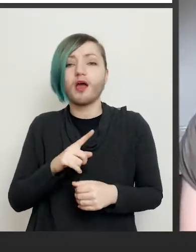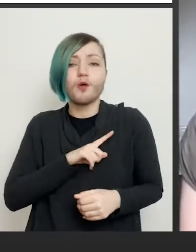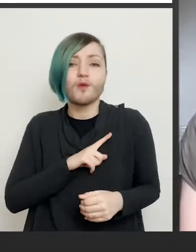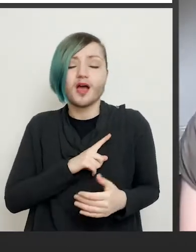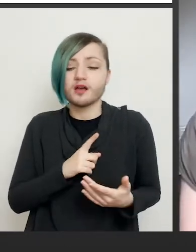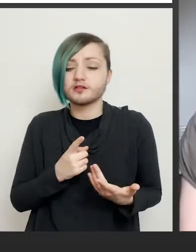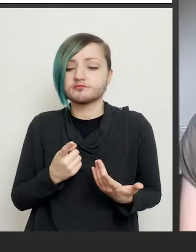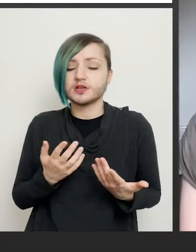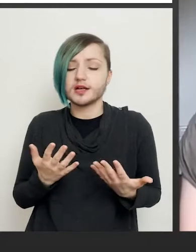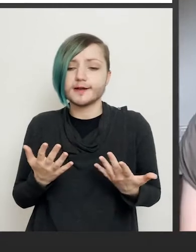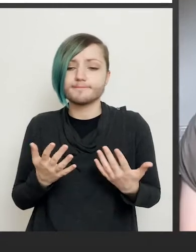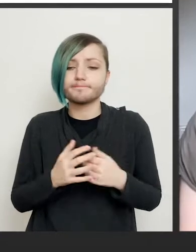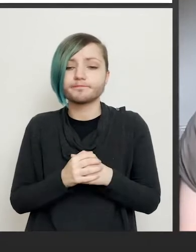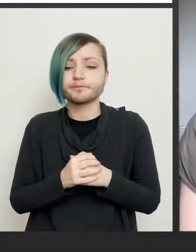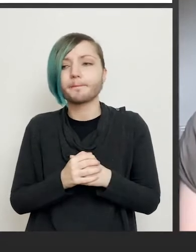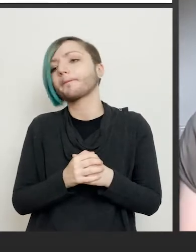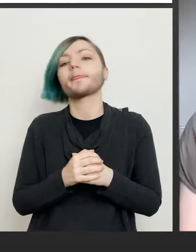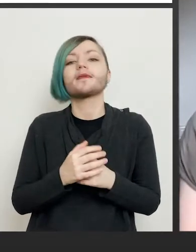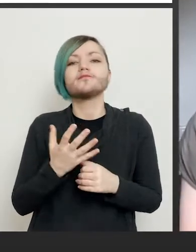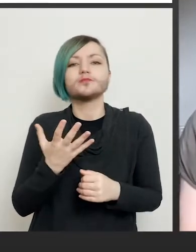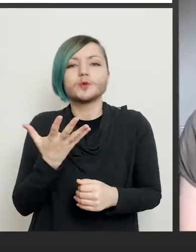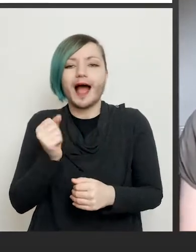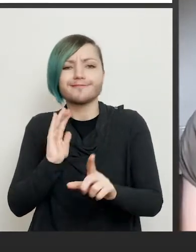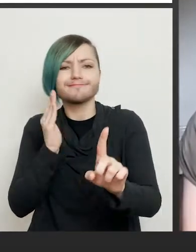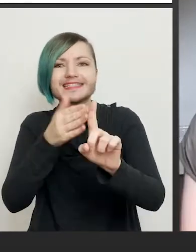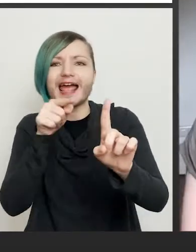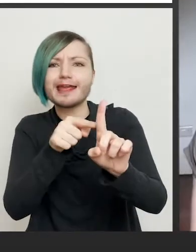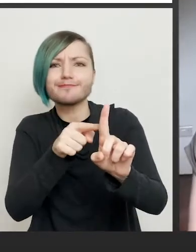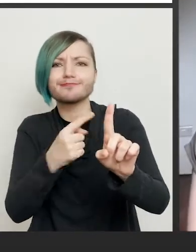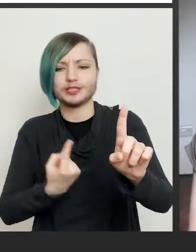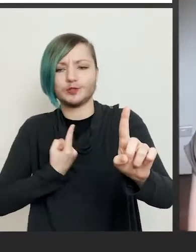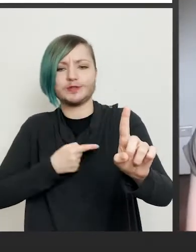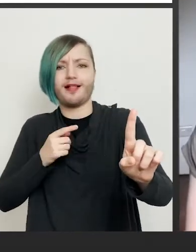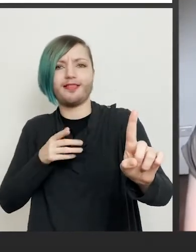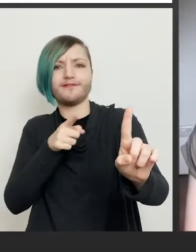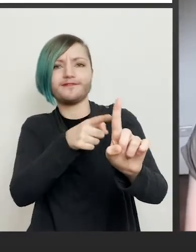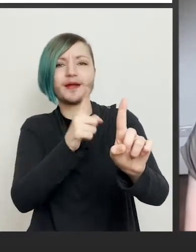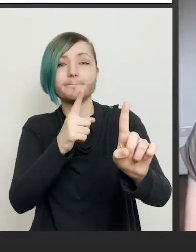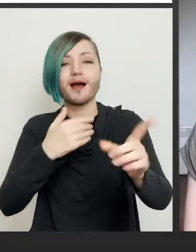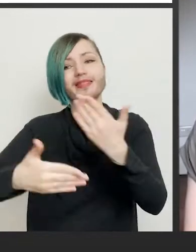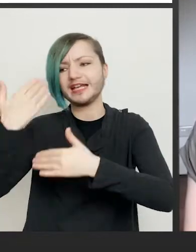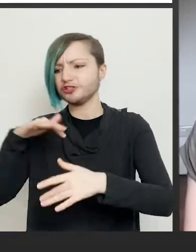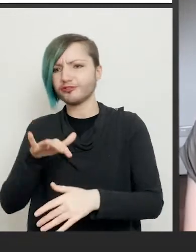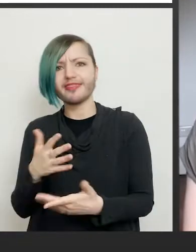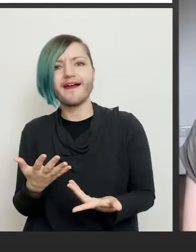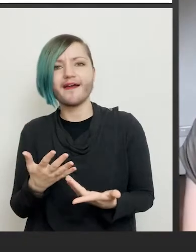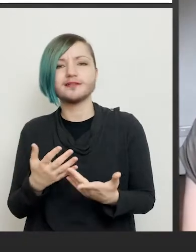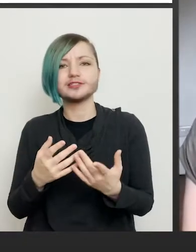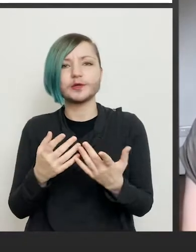moving towards your more authentic self, but there's a history that you leave behind. There are a pattern of